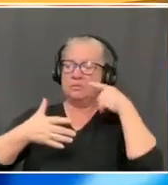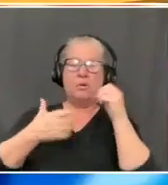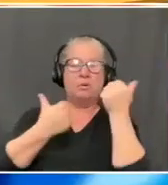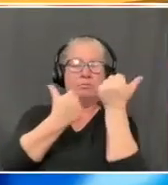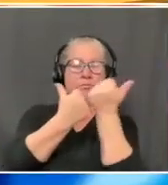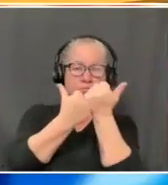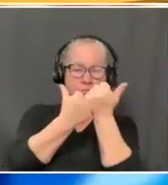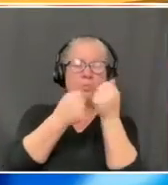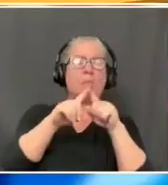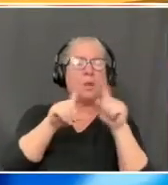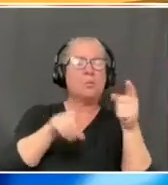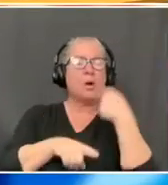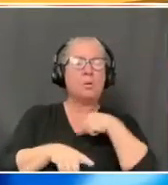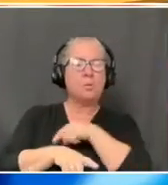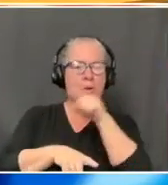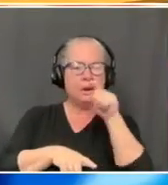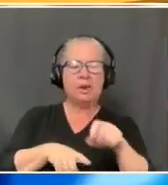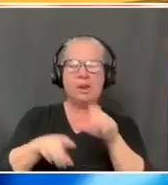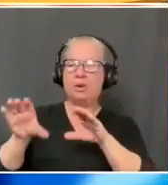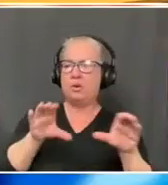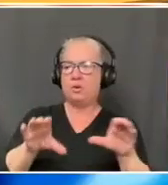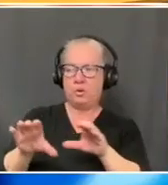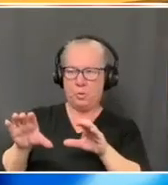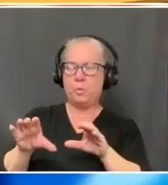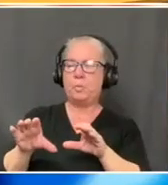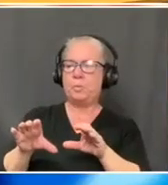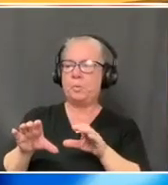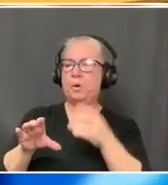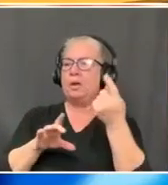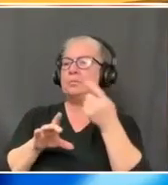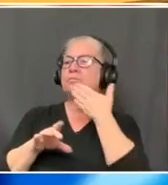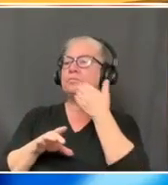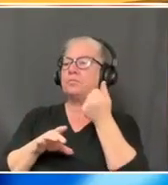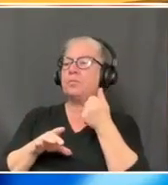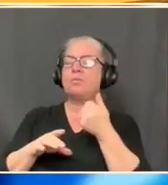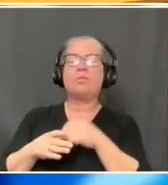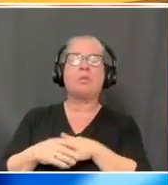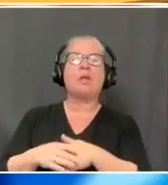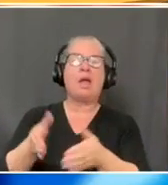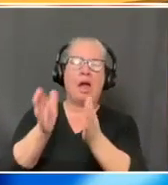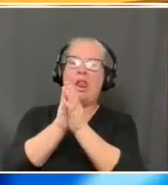point of doing. So I'll stop there, and I'll ask more later. Thank you.